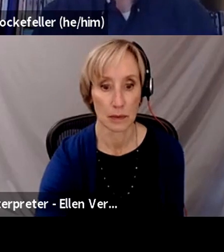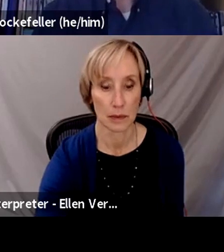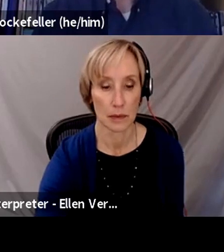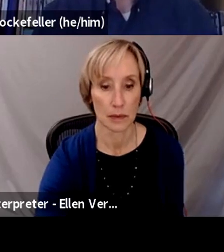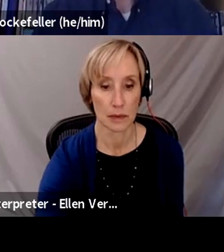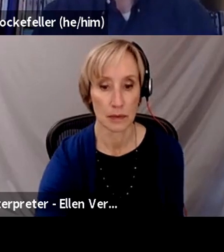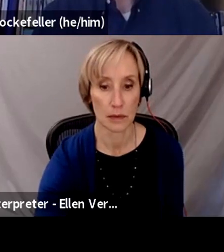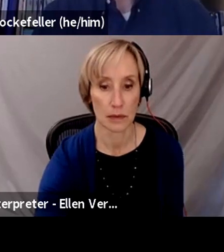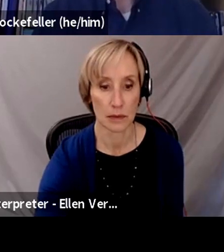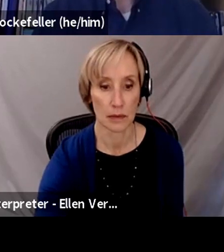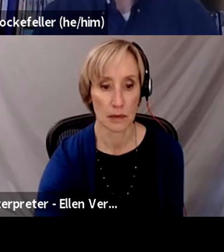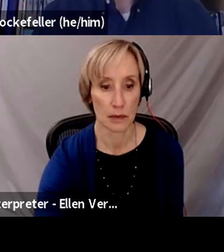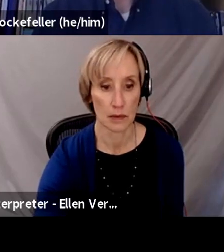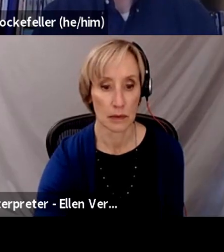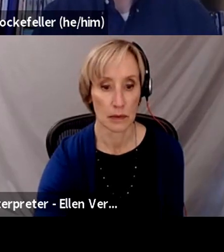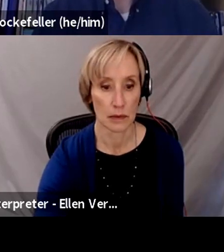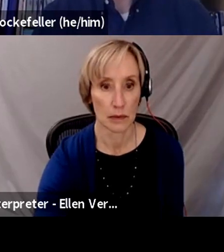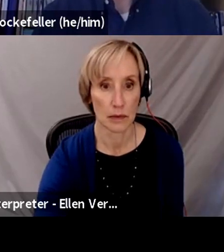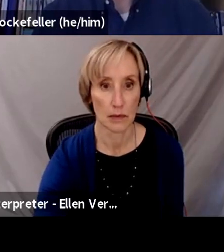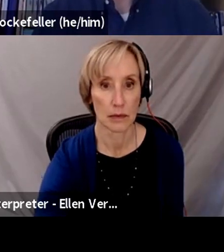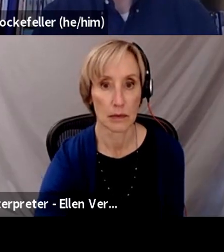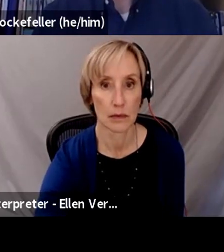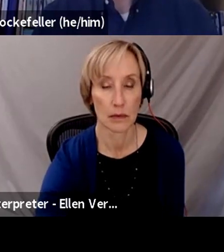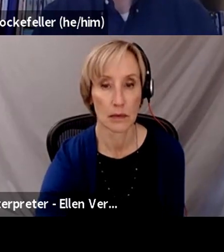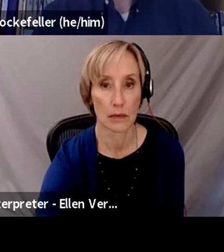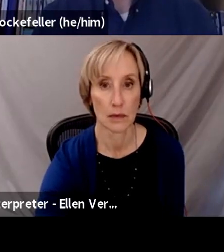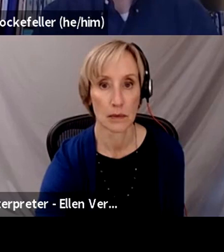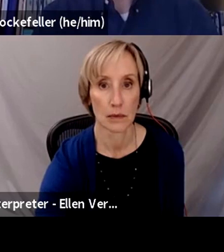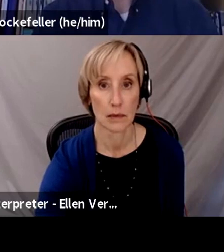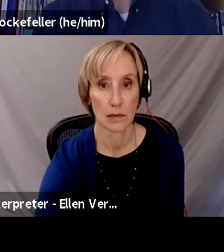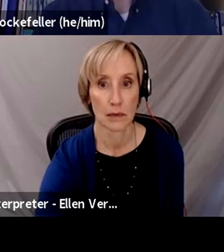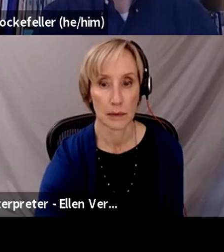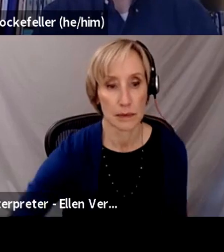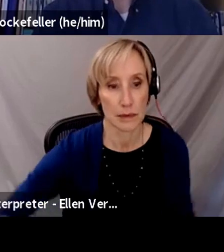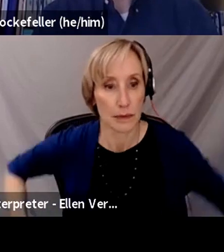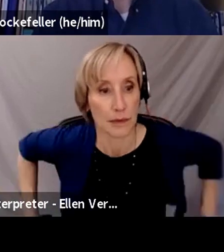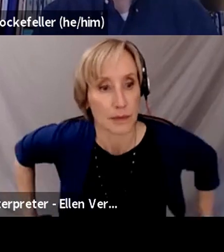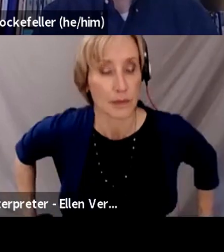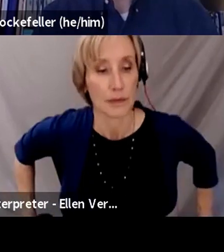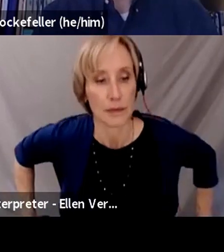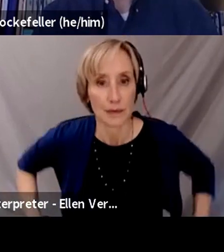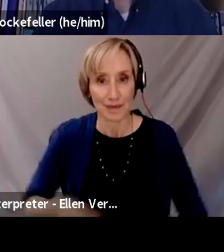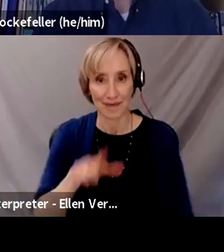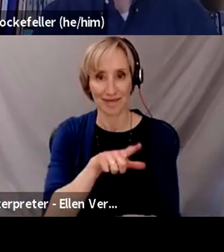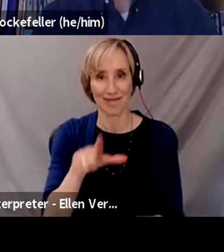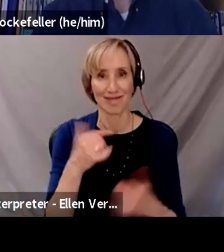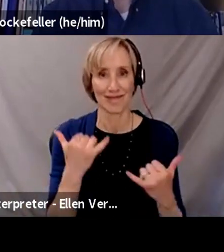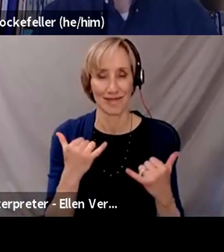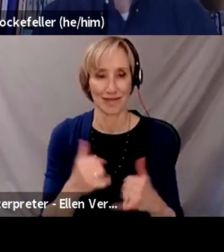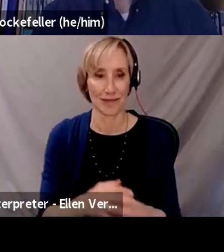there's definitely a lot of external stuff, but I just think it's important to note too that it's not just murder